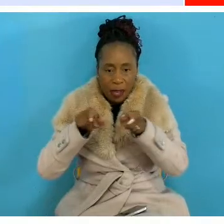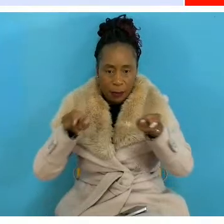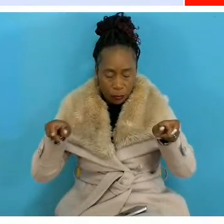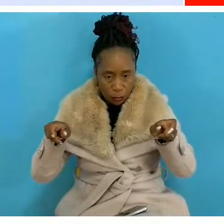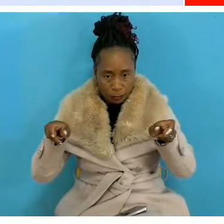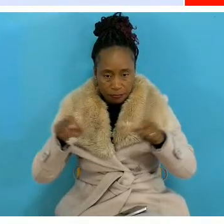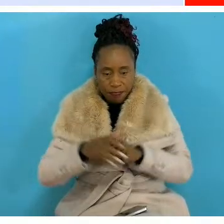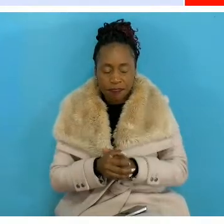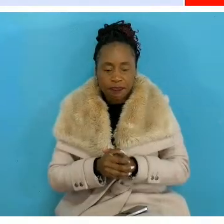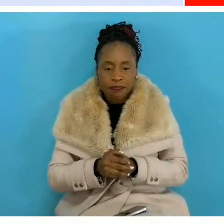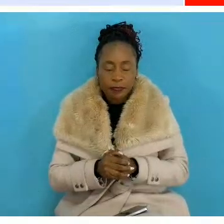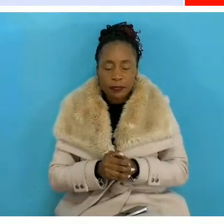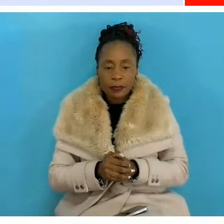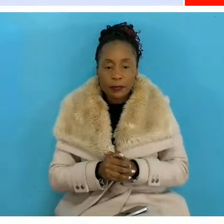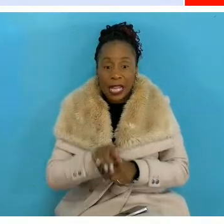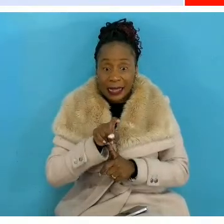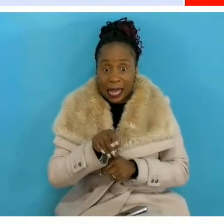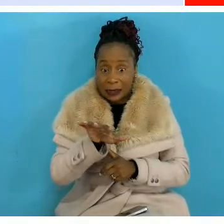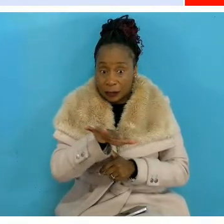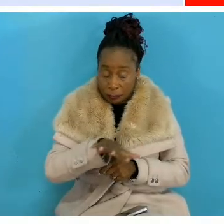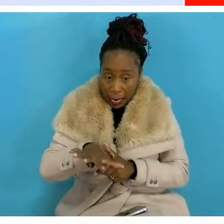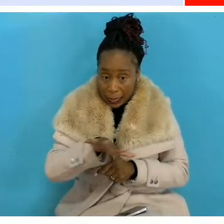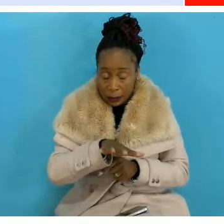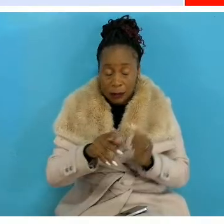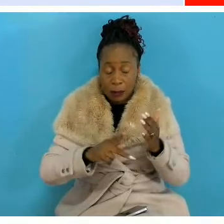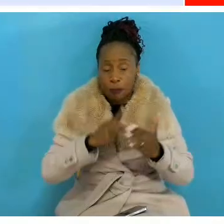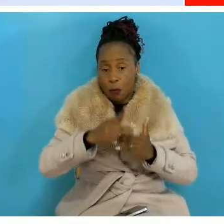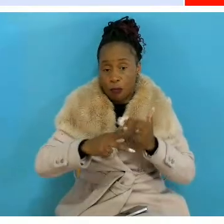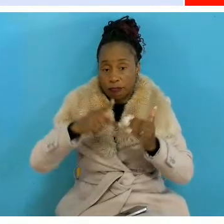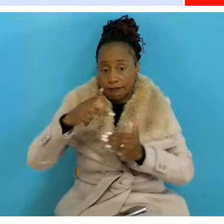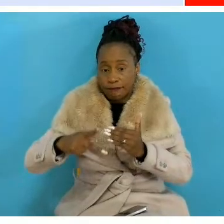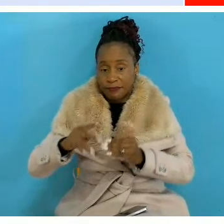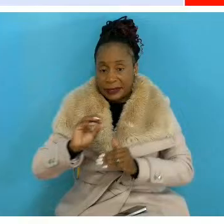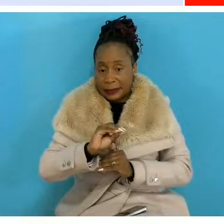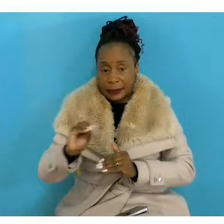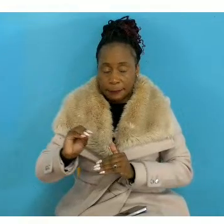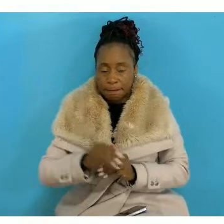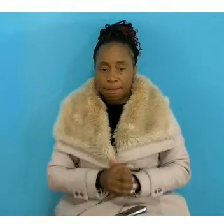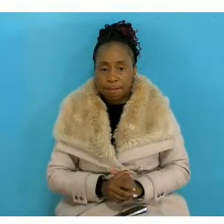people in this particular programs.